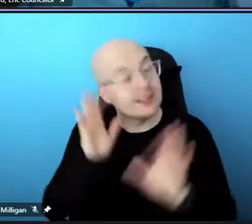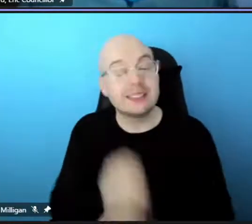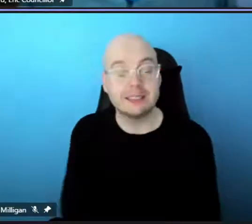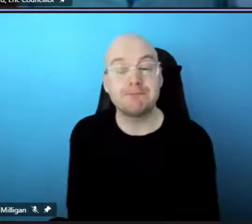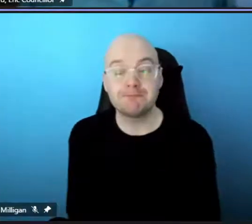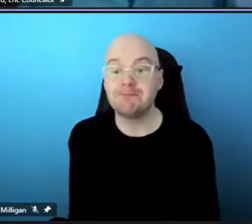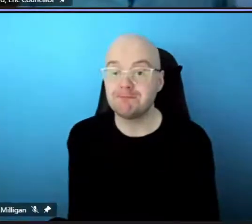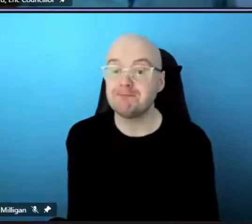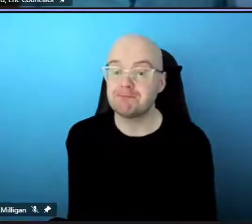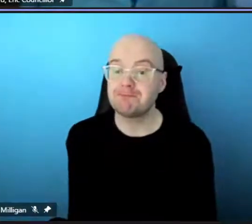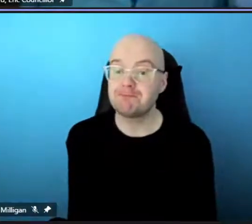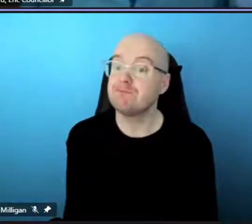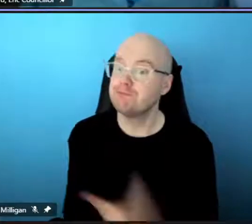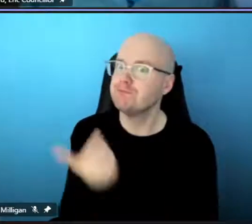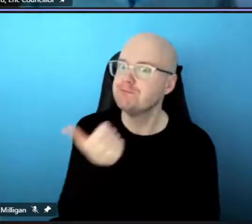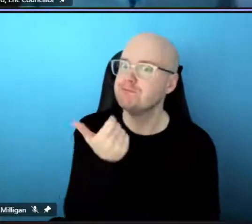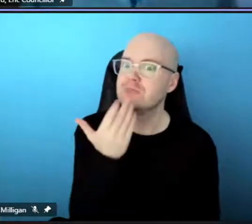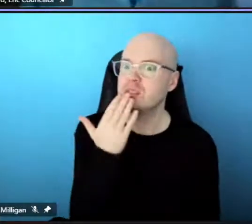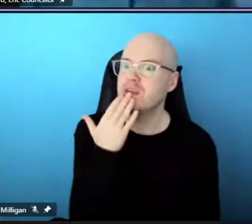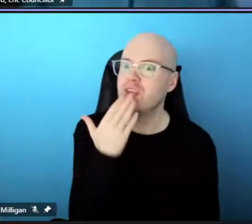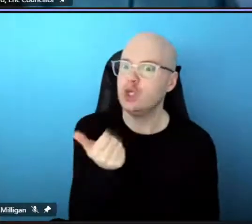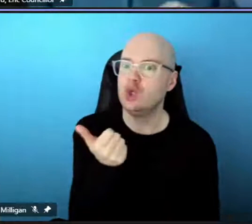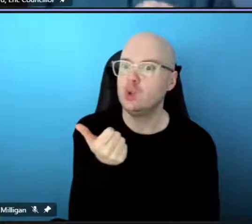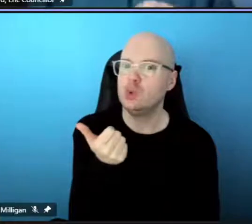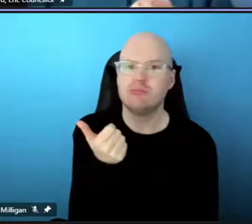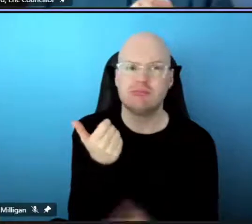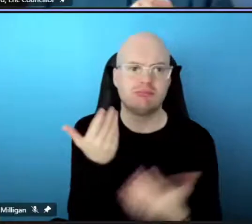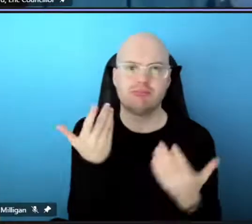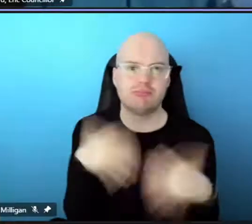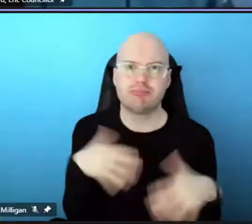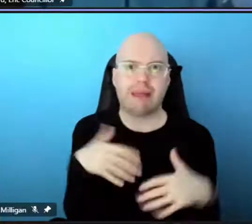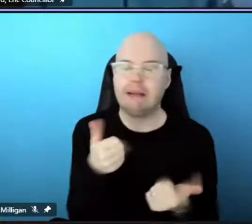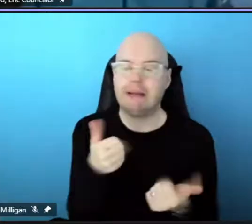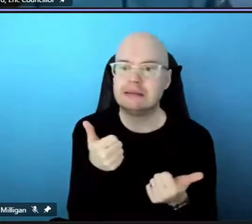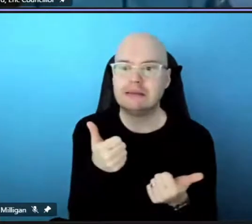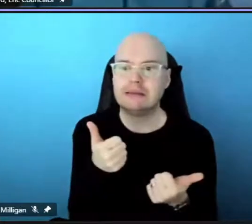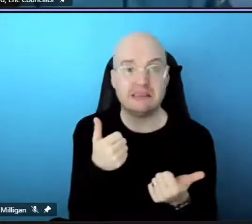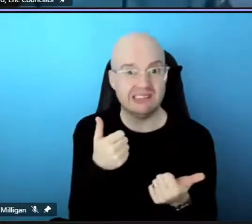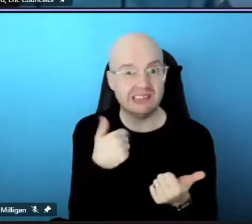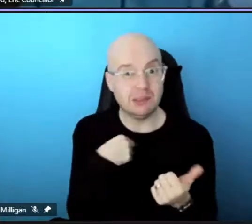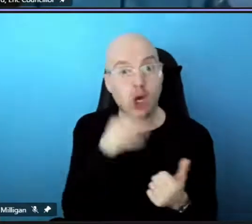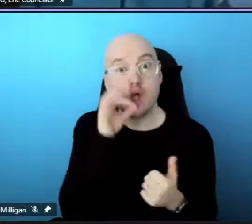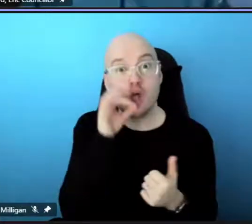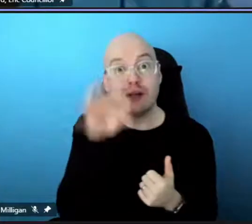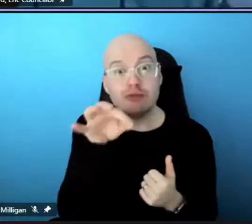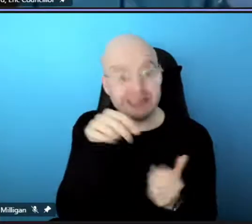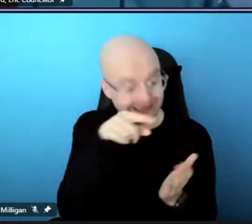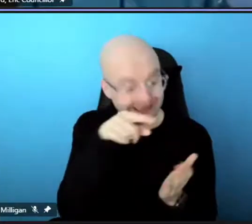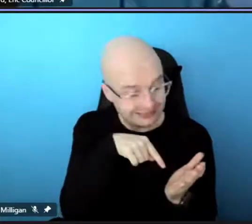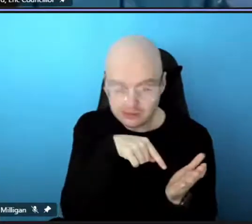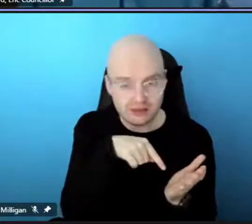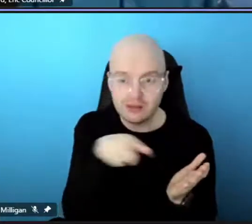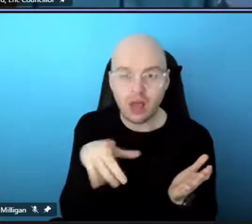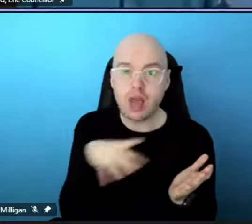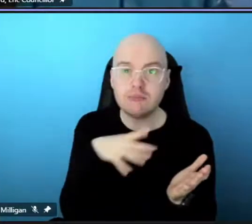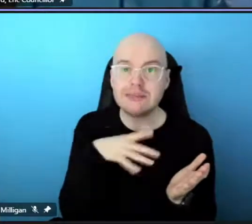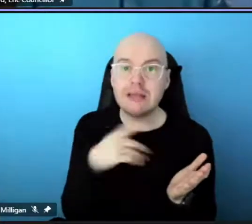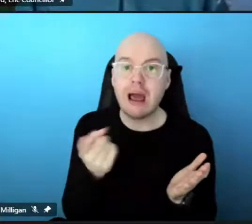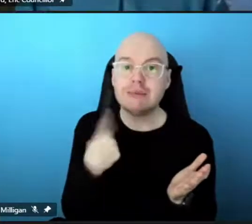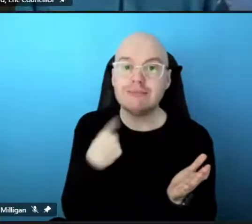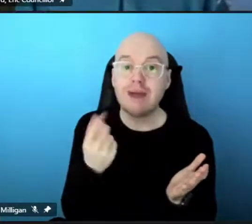Again, actually, excellent. I did have a question. You've sort of answered it, but I'm going to just sort of get